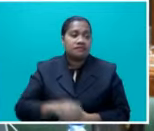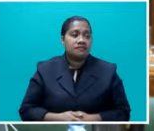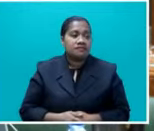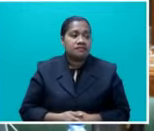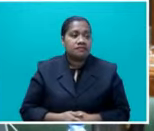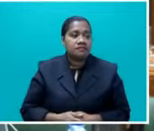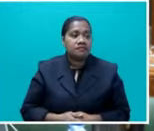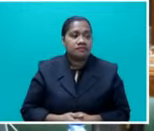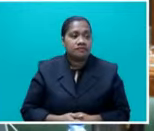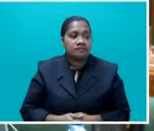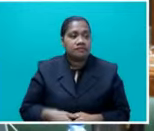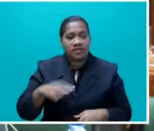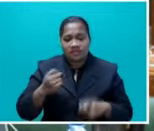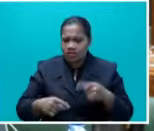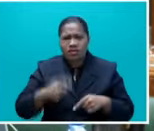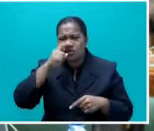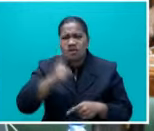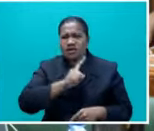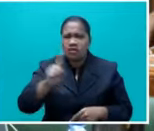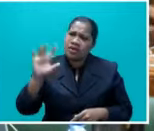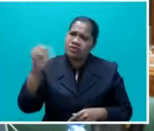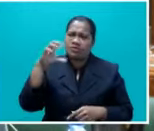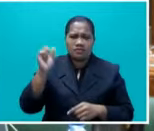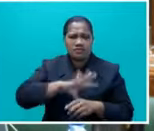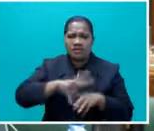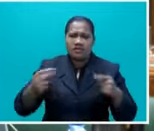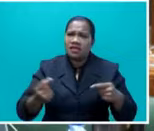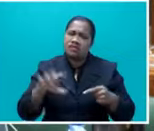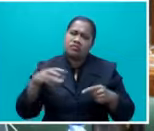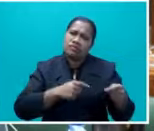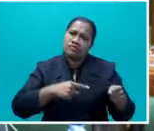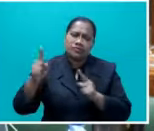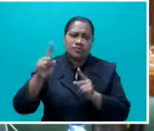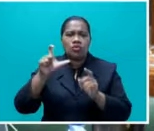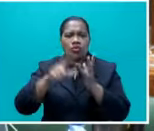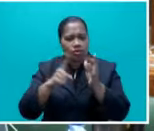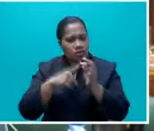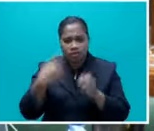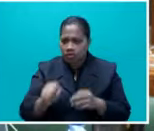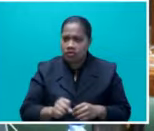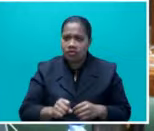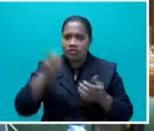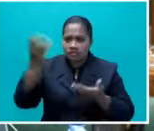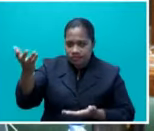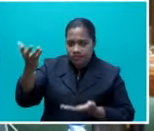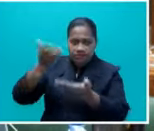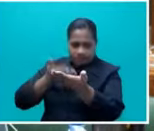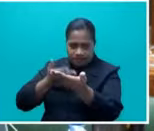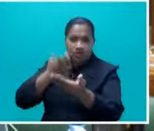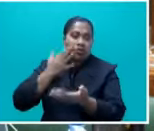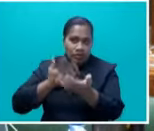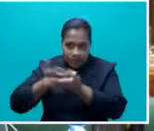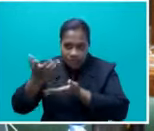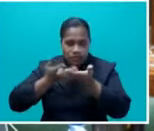was a compromise. You cannot go and win everything that you take to COP. There is a give and take when we do the